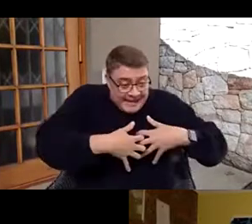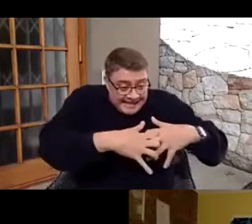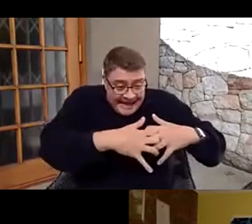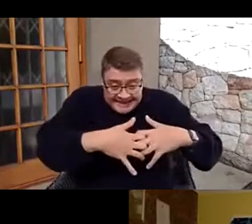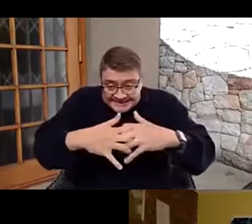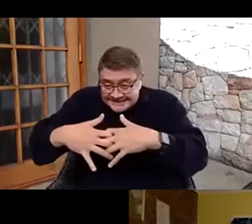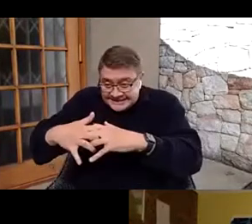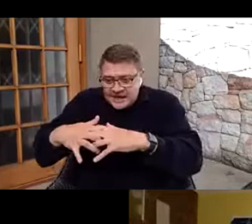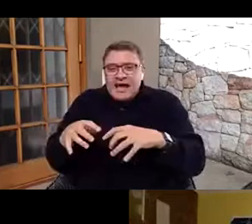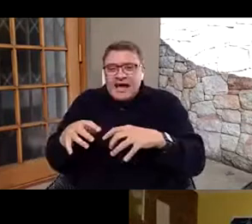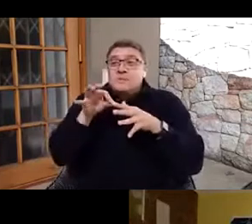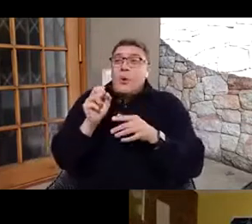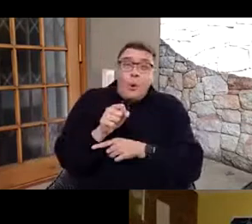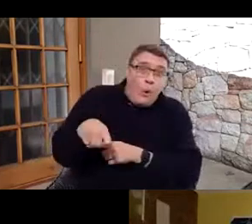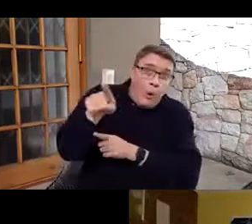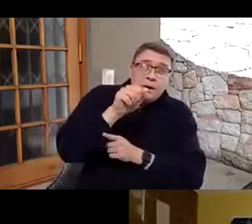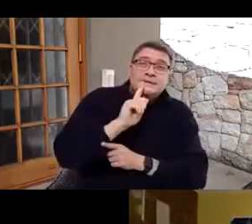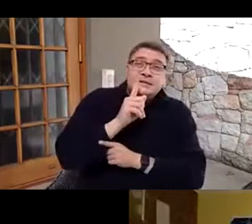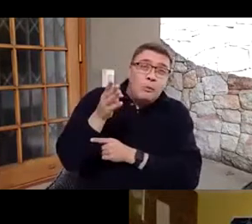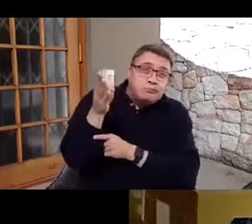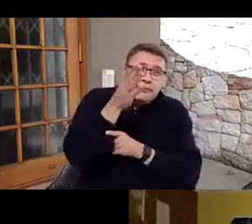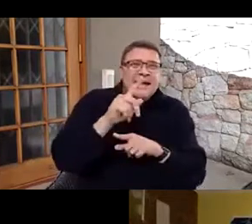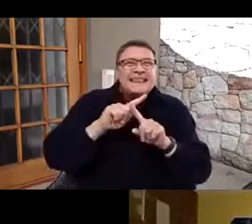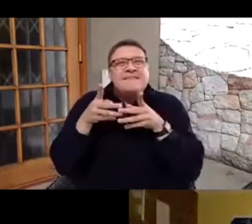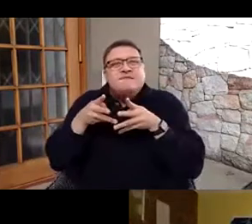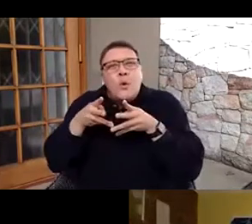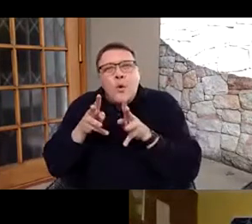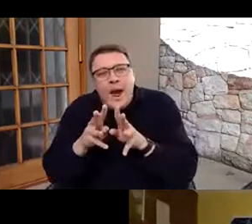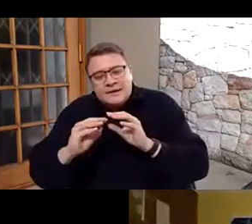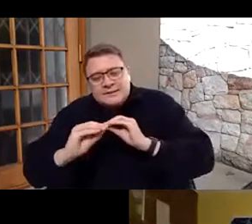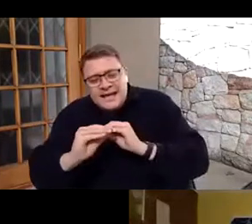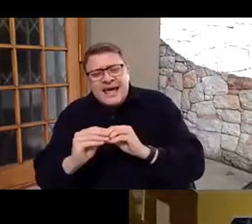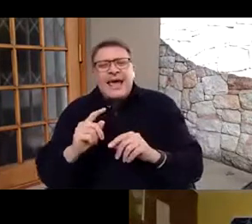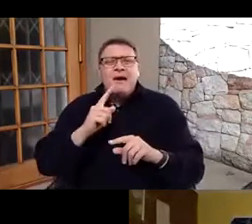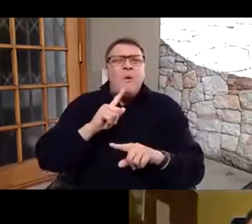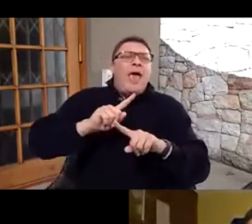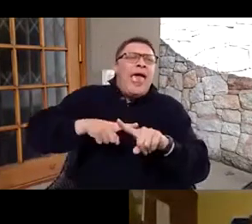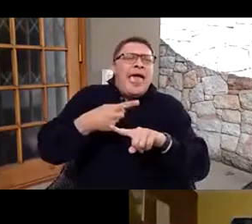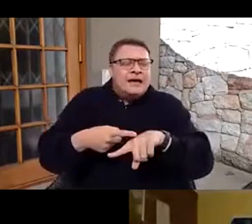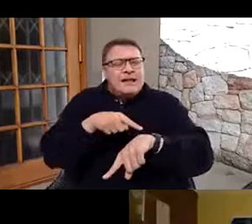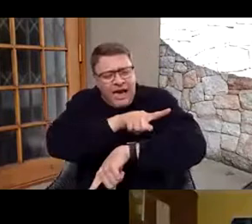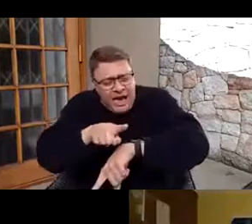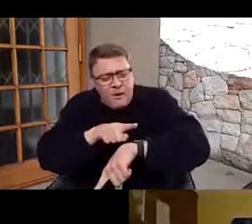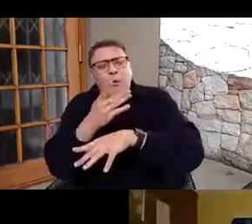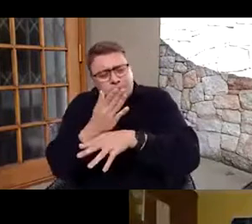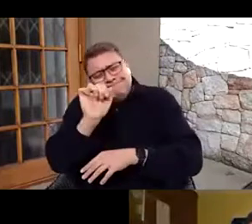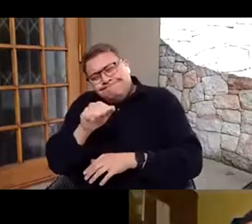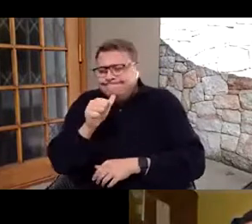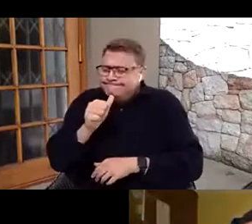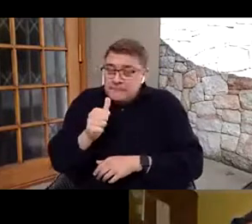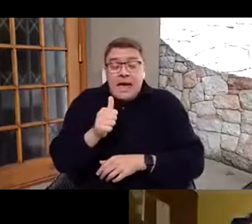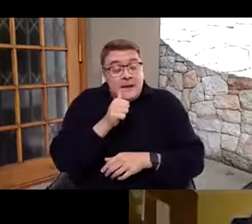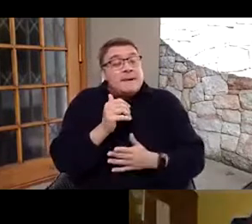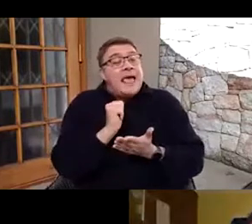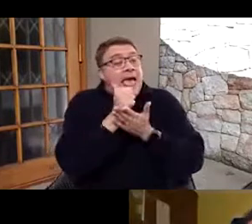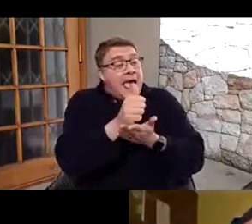there that maybe it is a different way, and maybe you're going to put extra hours in to make sure that that kid gets to where he needs to. But at the